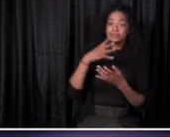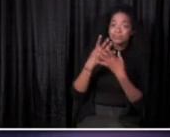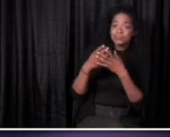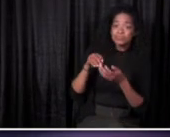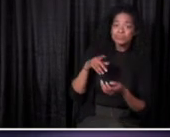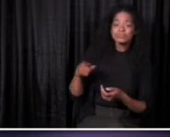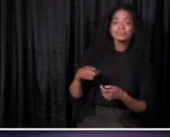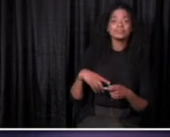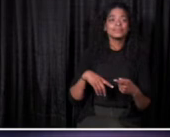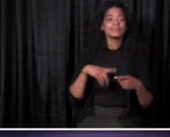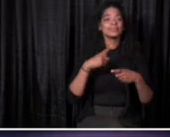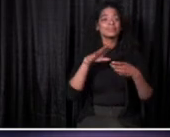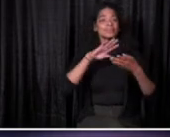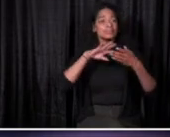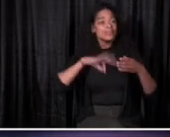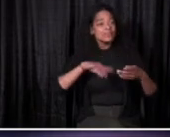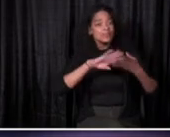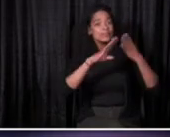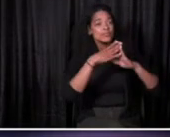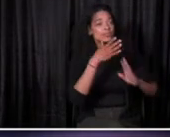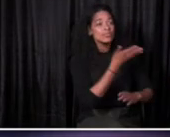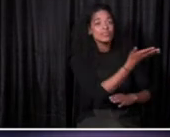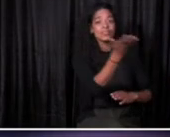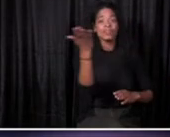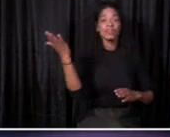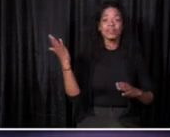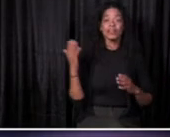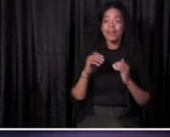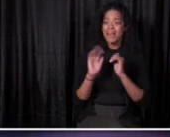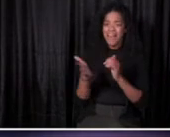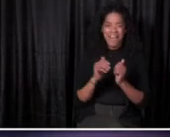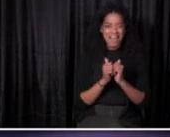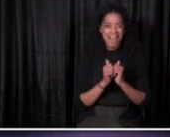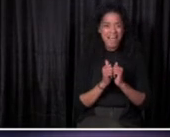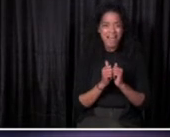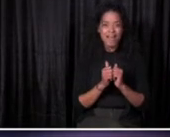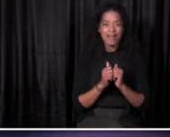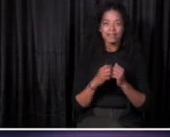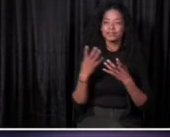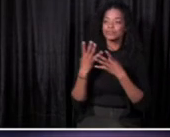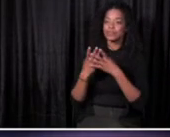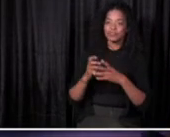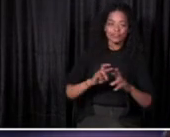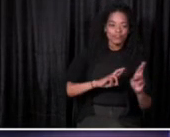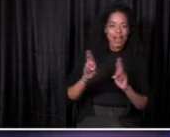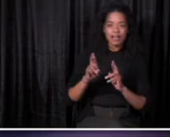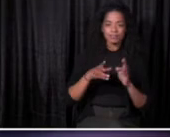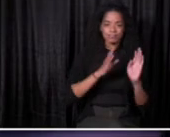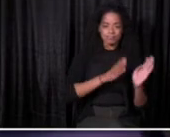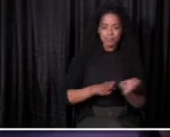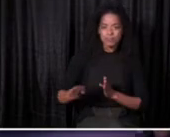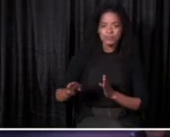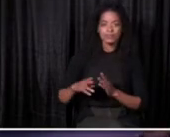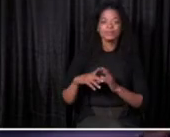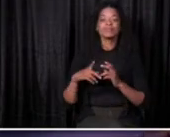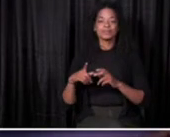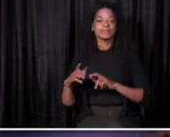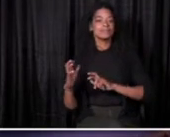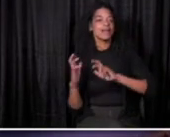society by preparing individuals to re-enter society and by